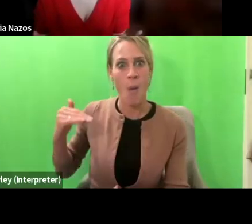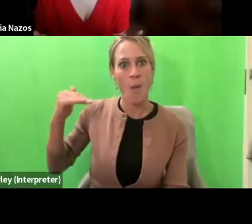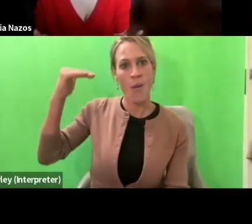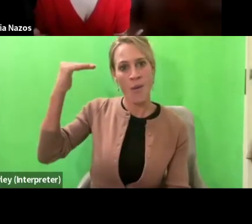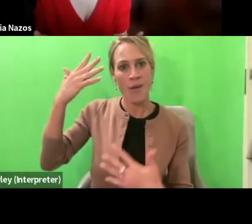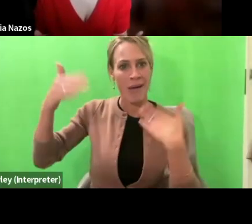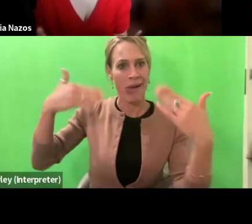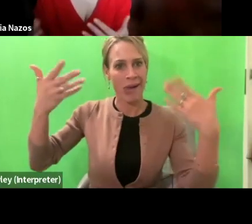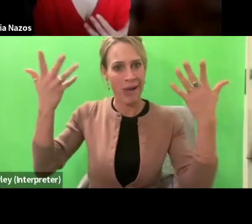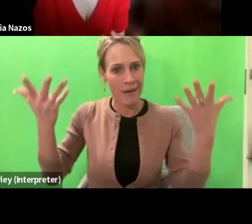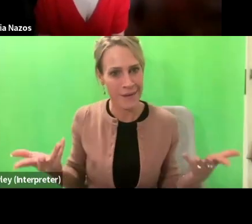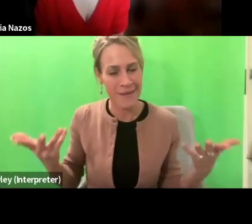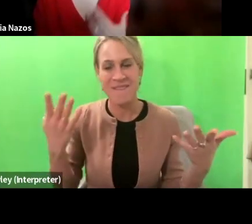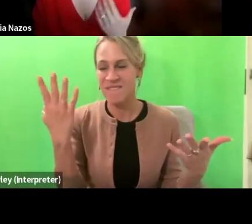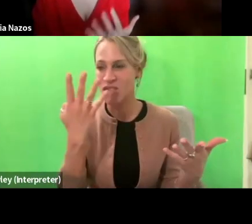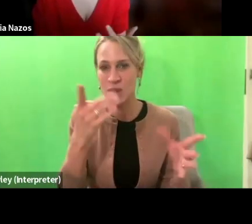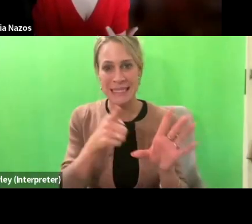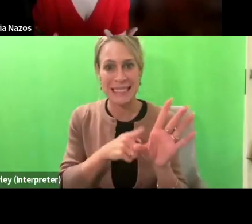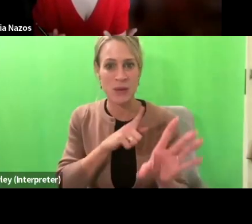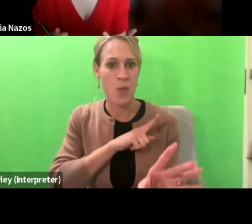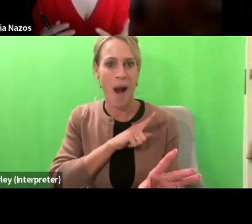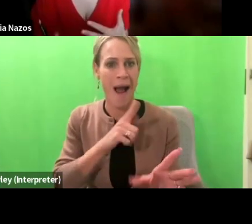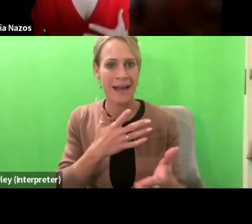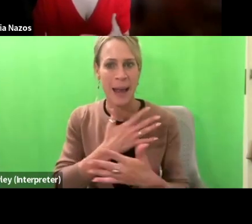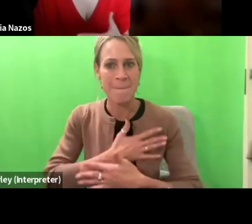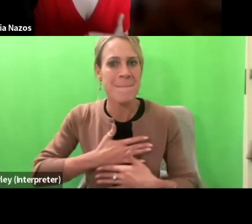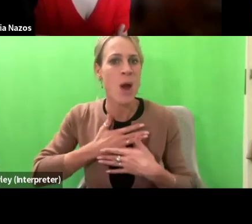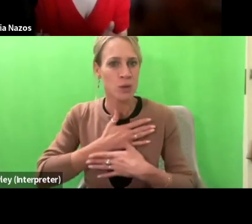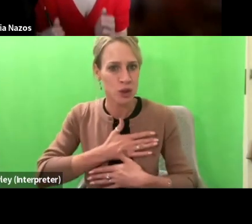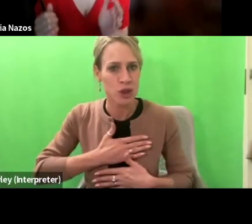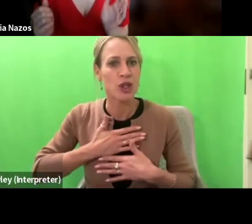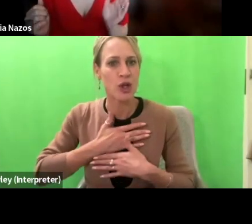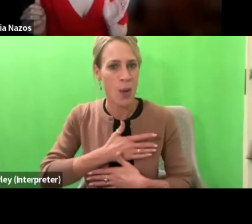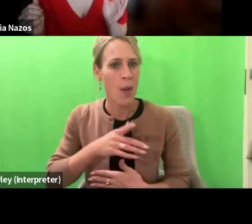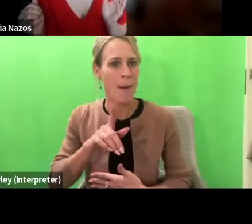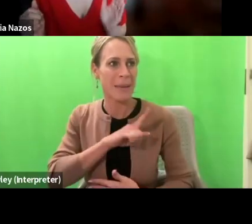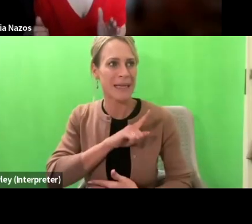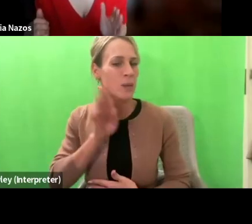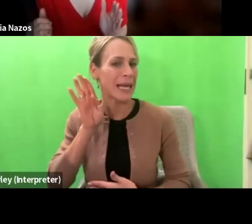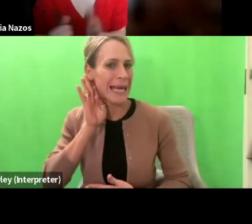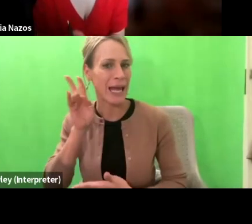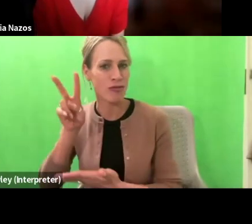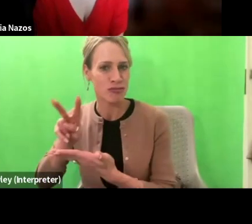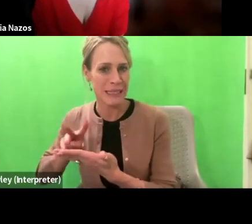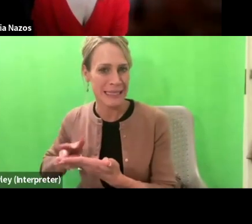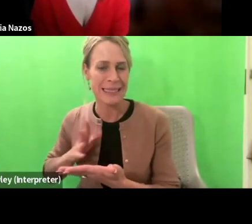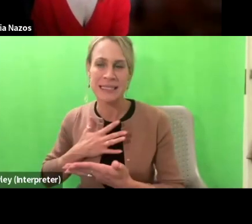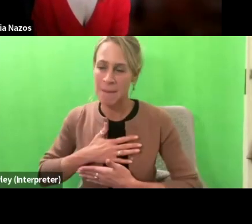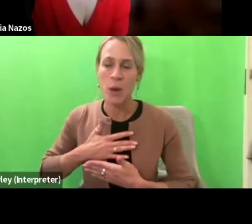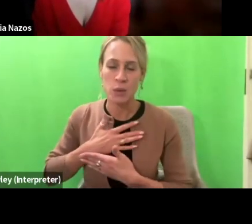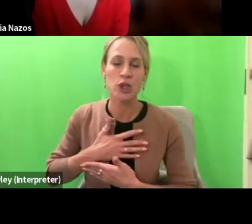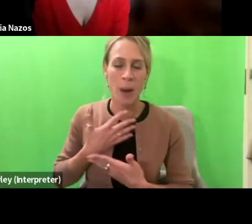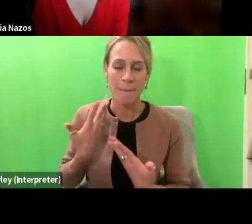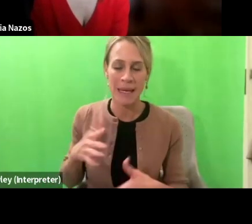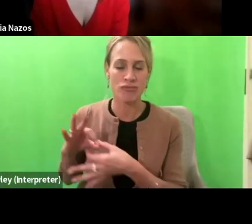very, very emotional reactions that we have after hearing one another read. What I have to say that